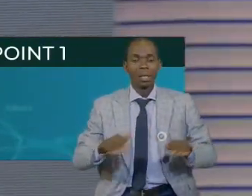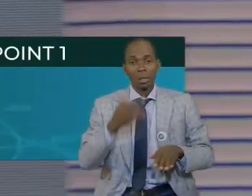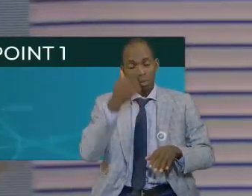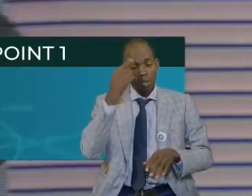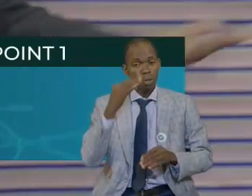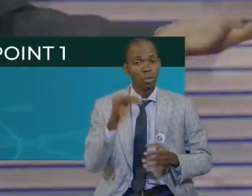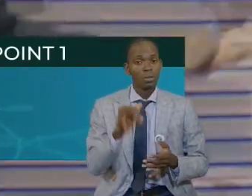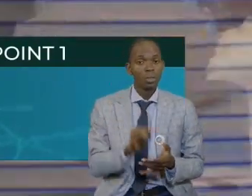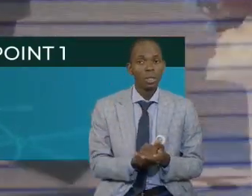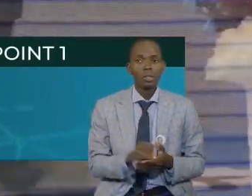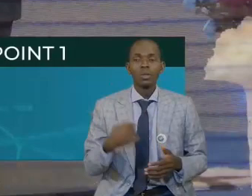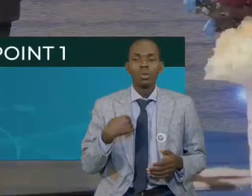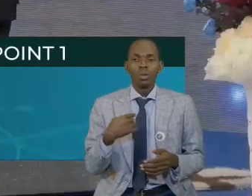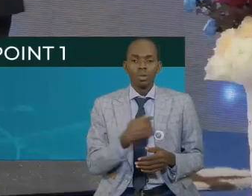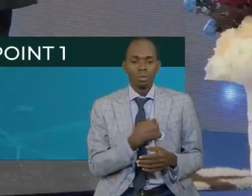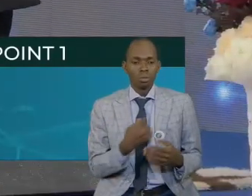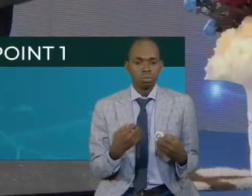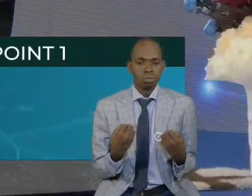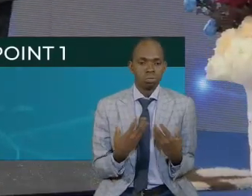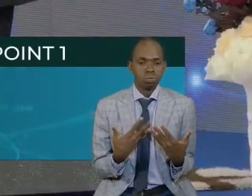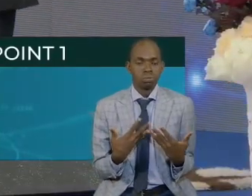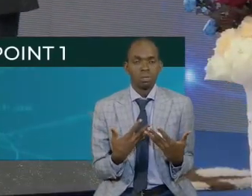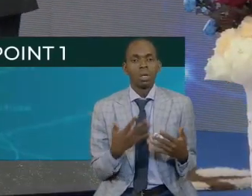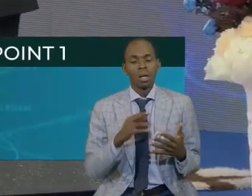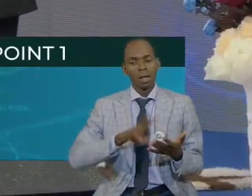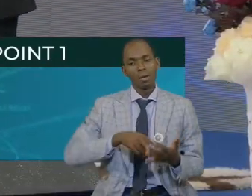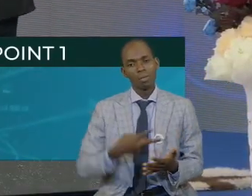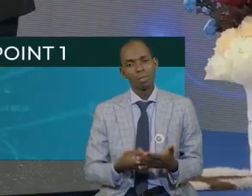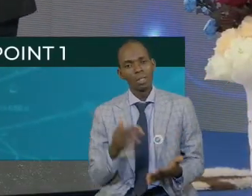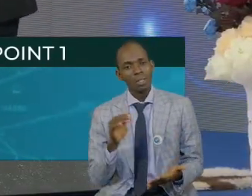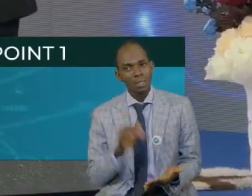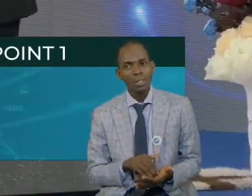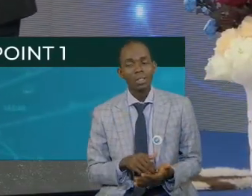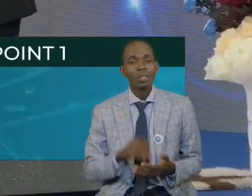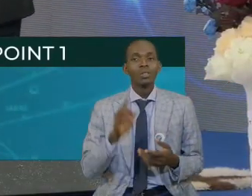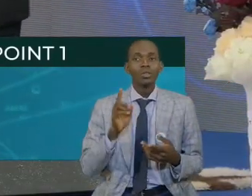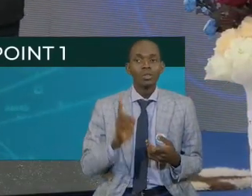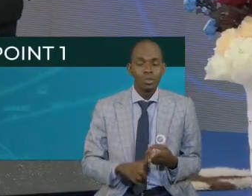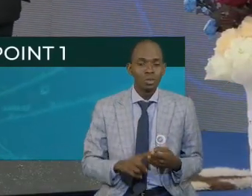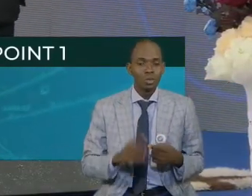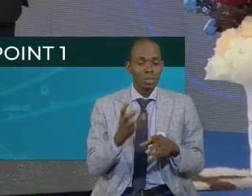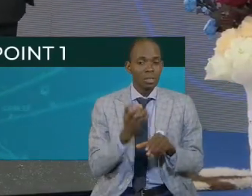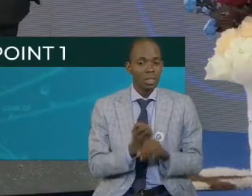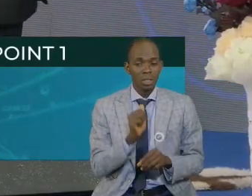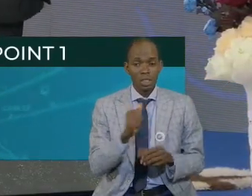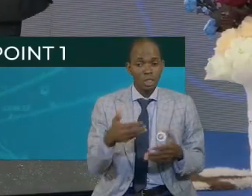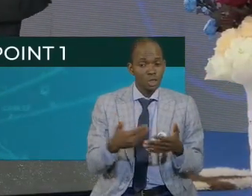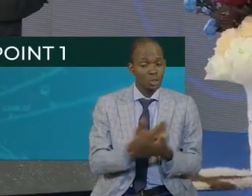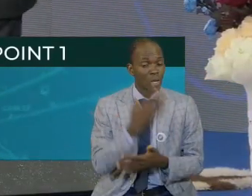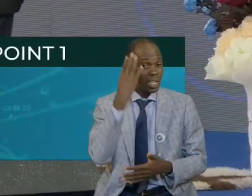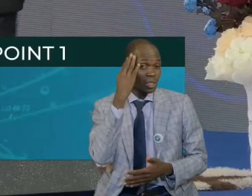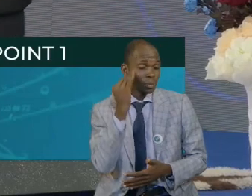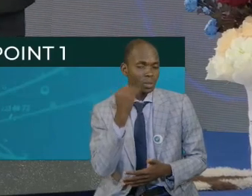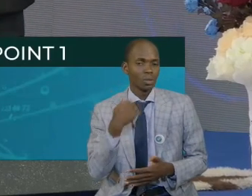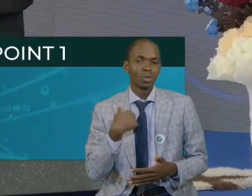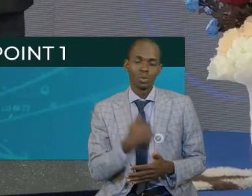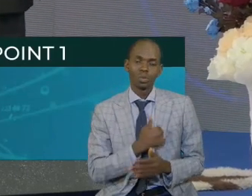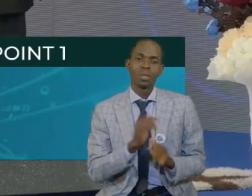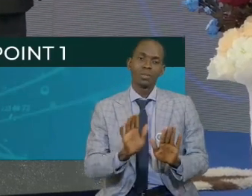jolted and we fall again to get to a new experience with fear.